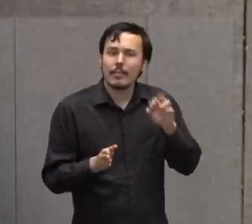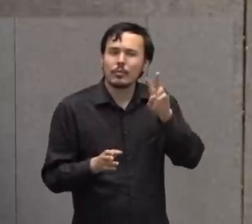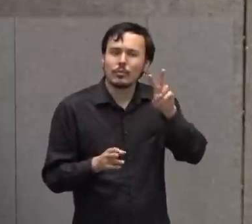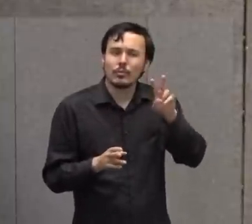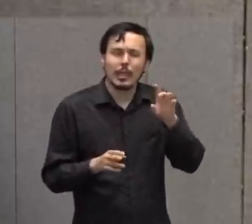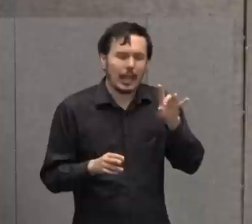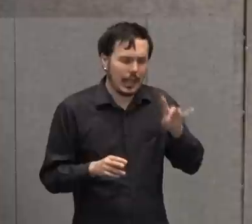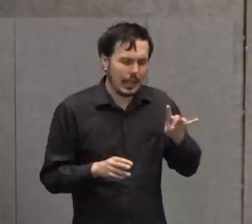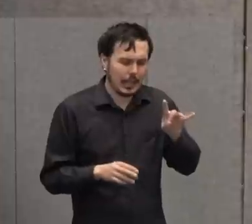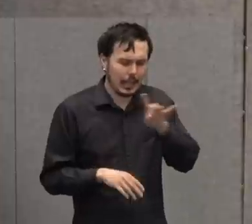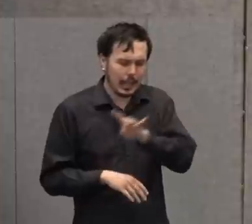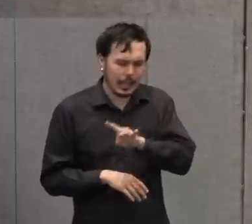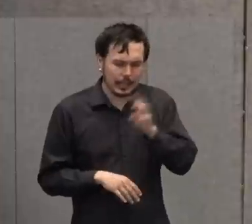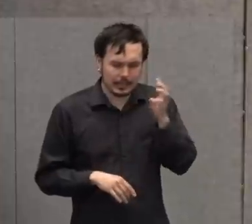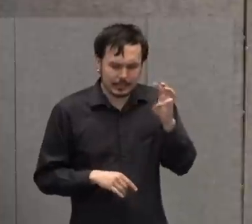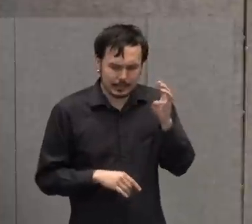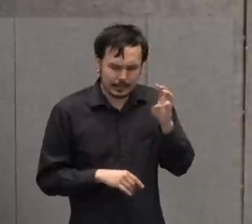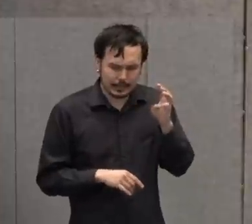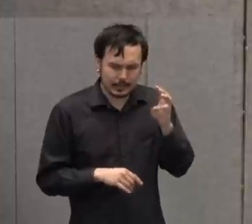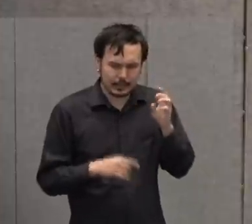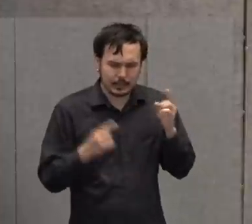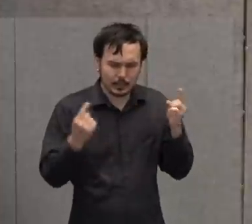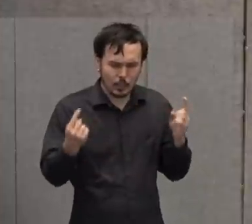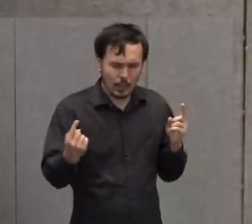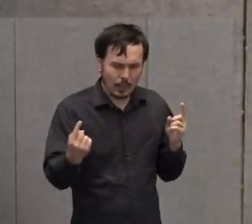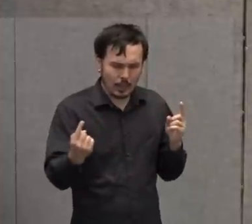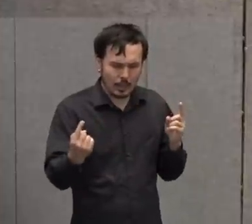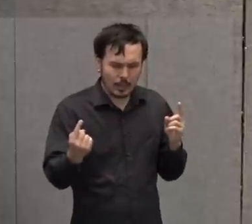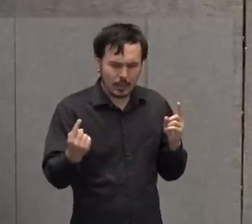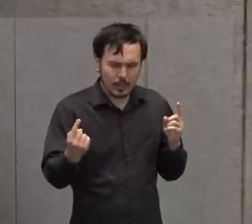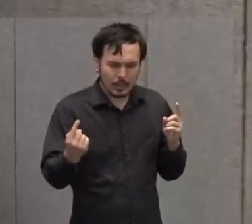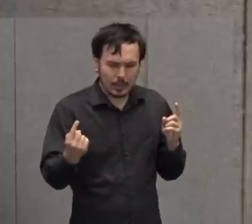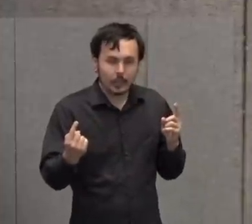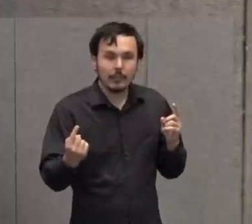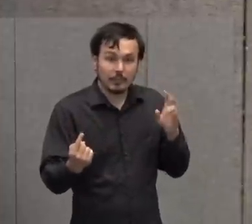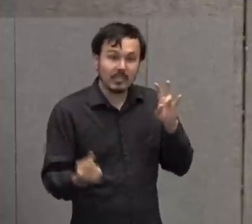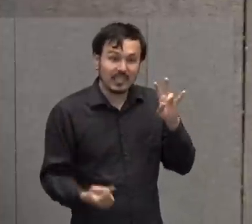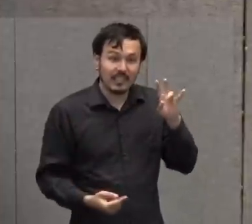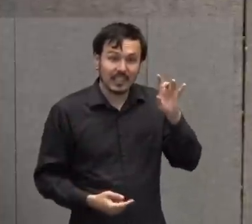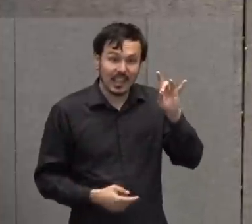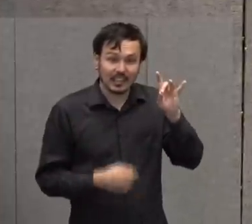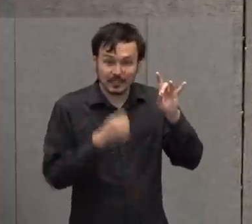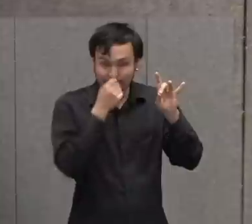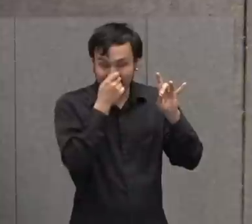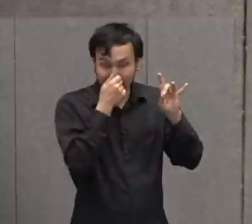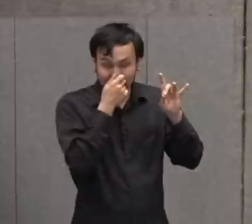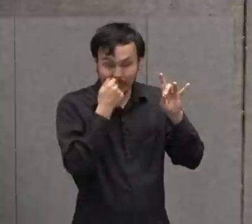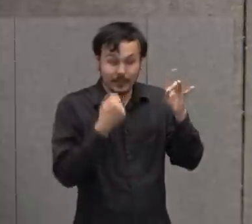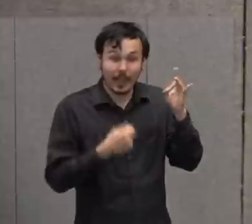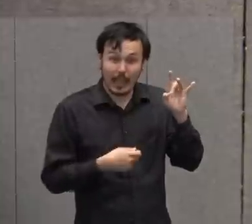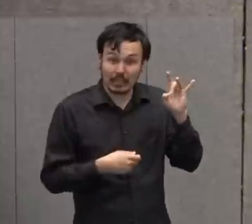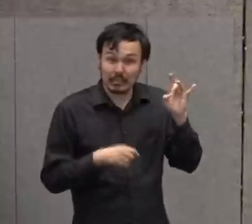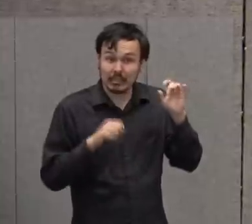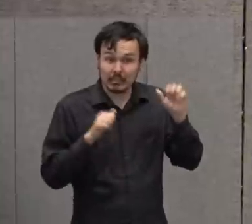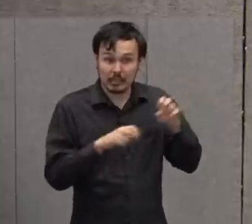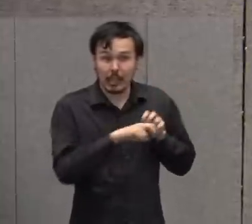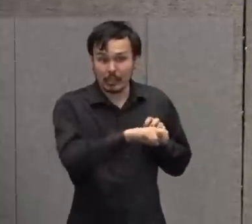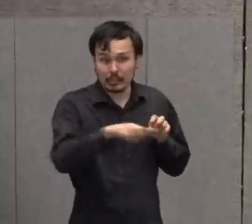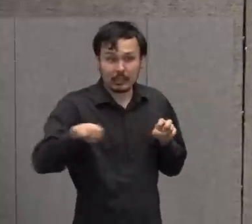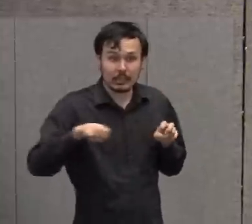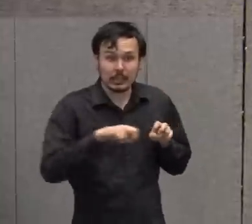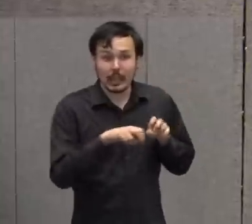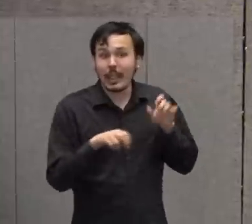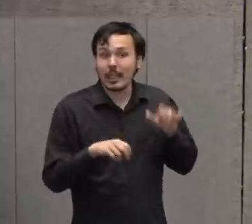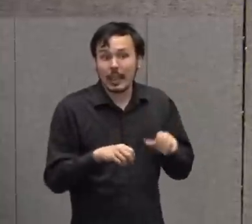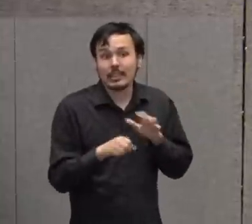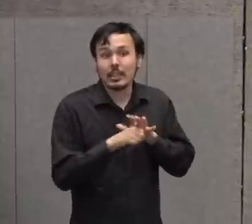is 16, and 1 at each end, so 17, 18. So 18 will be enough for who's